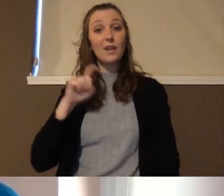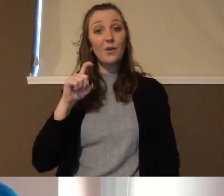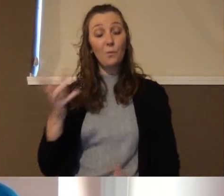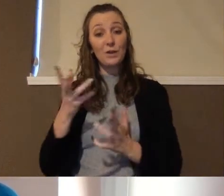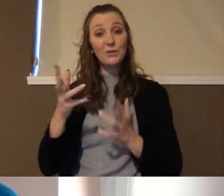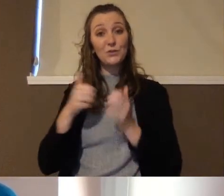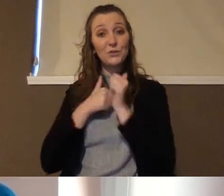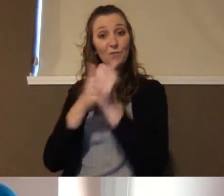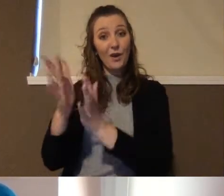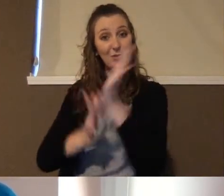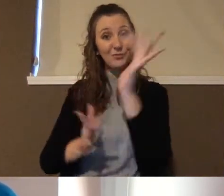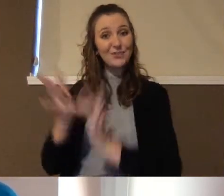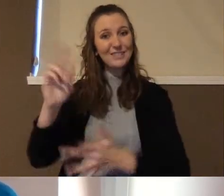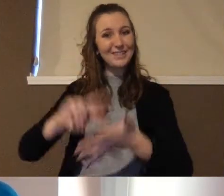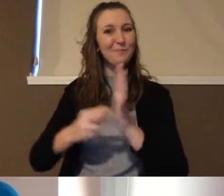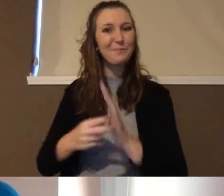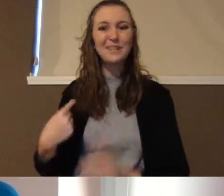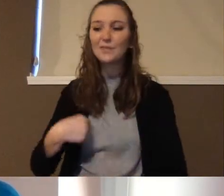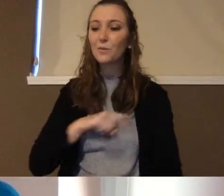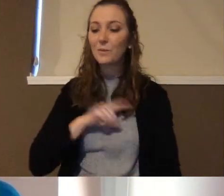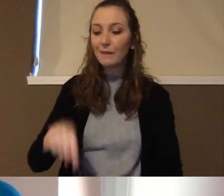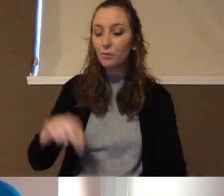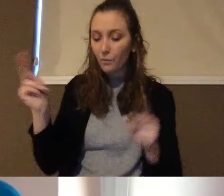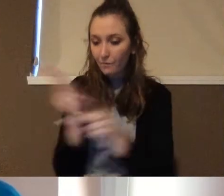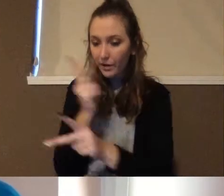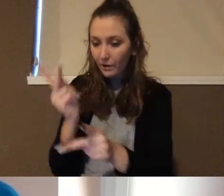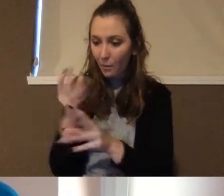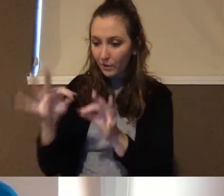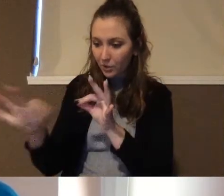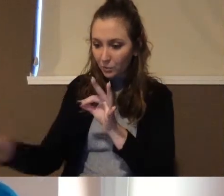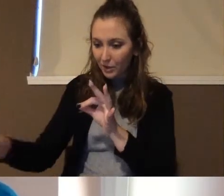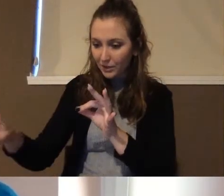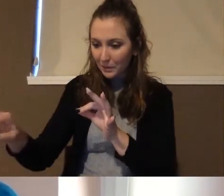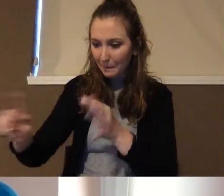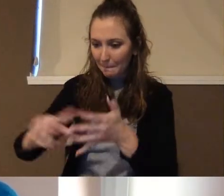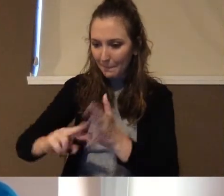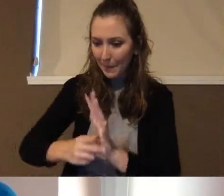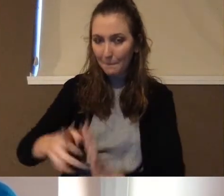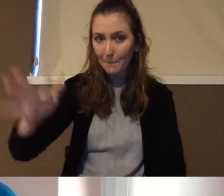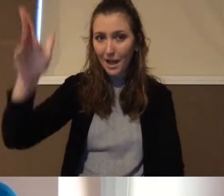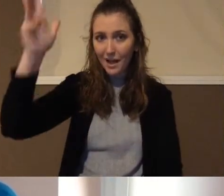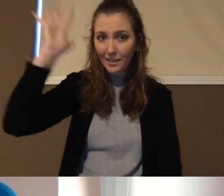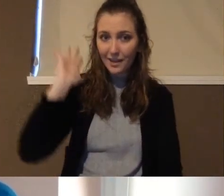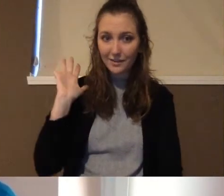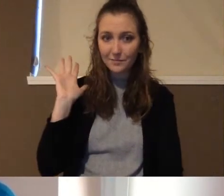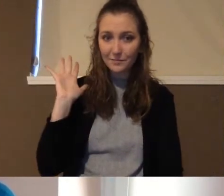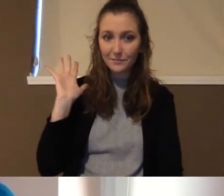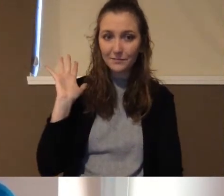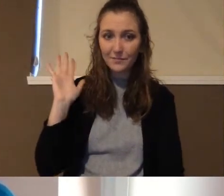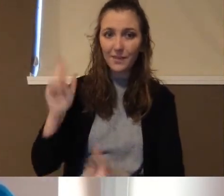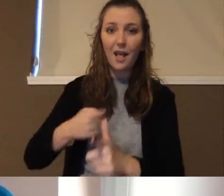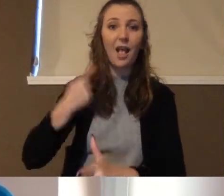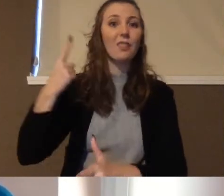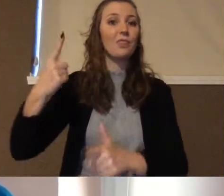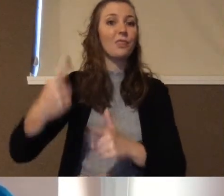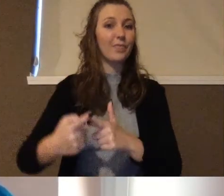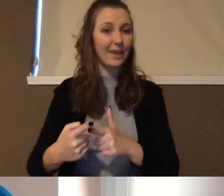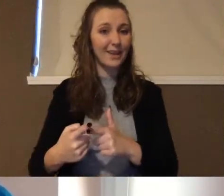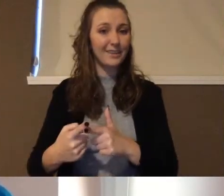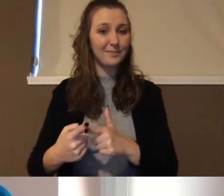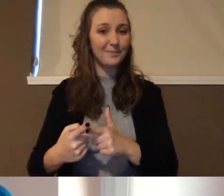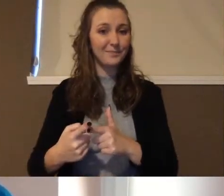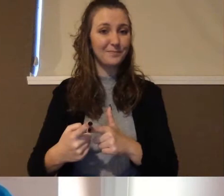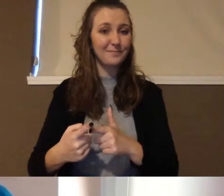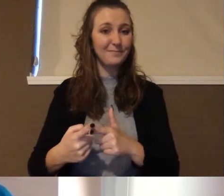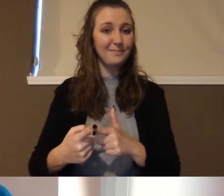2 or 3,000 years ago. All we have to do to follow Jesus is to figure out what those words